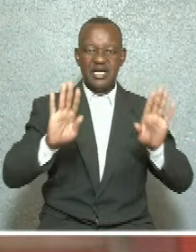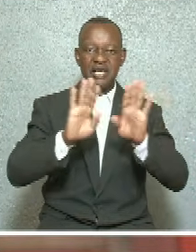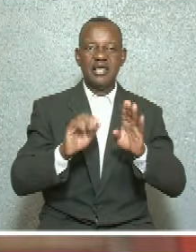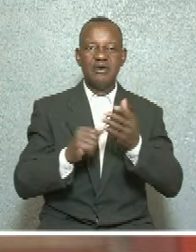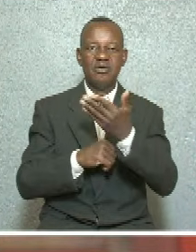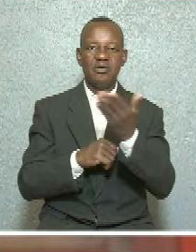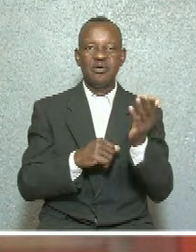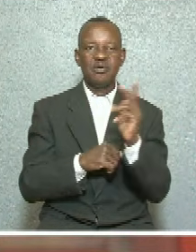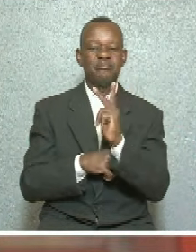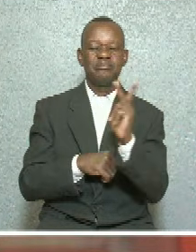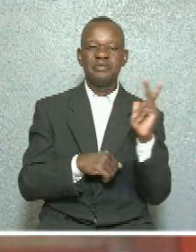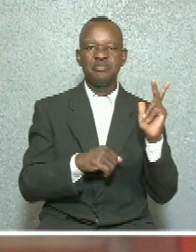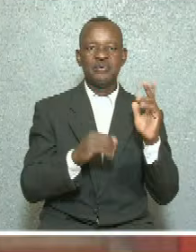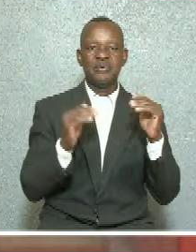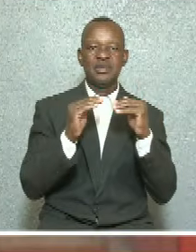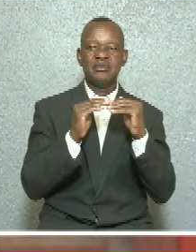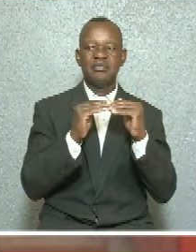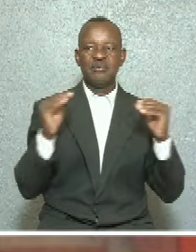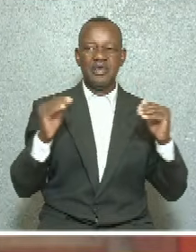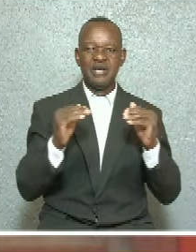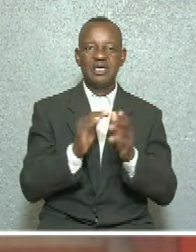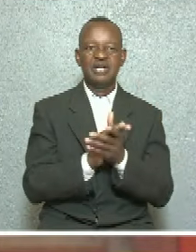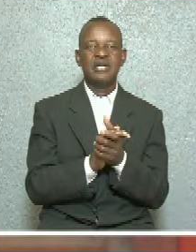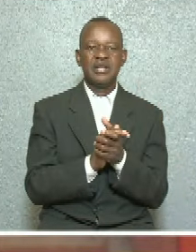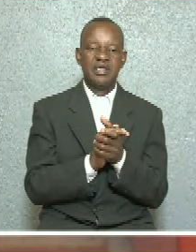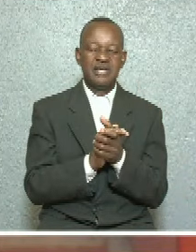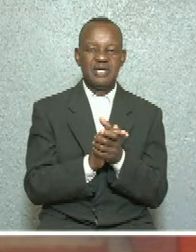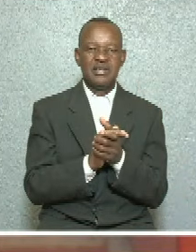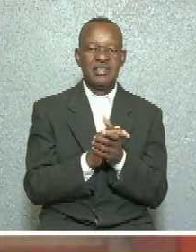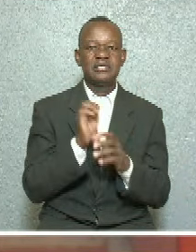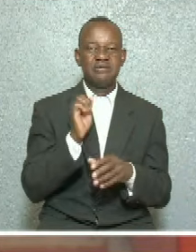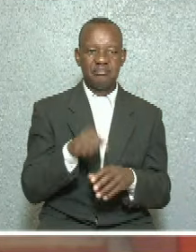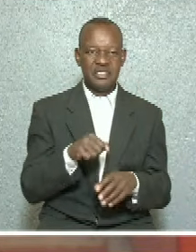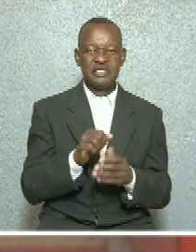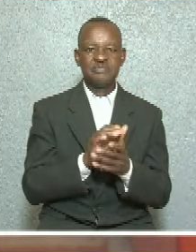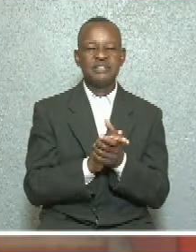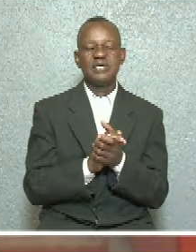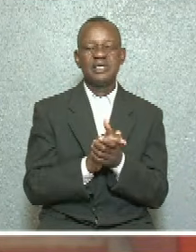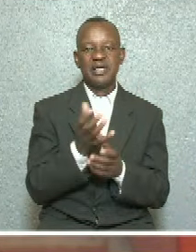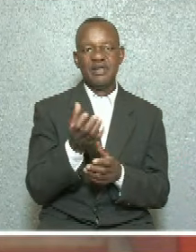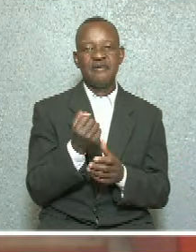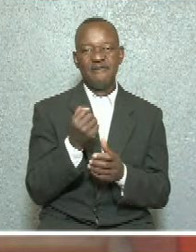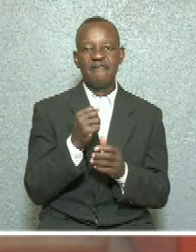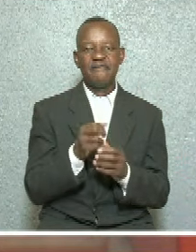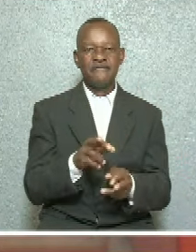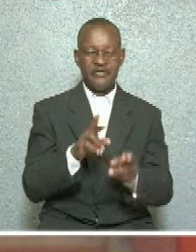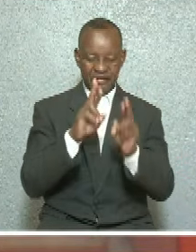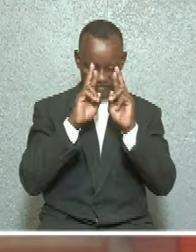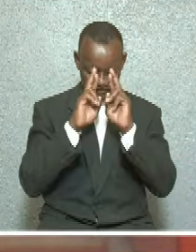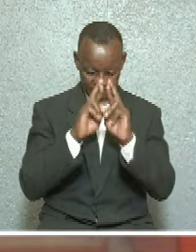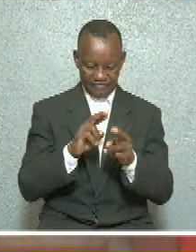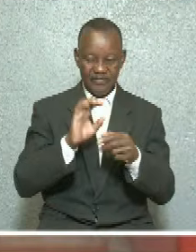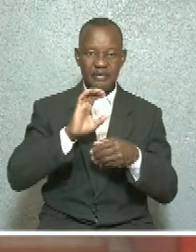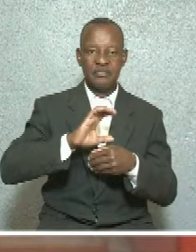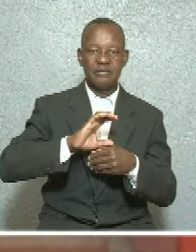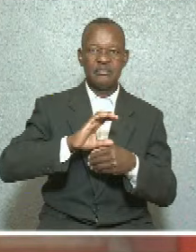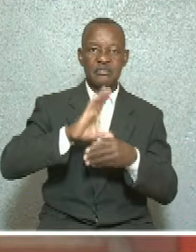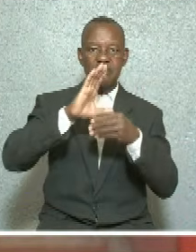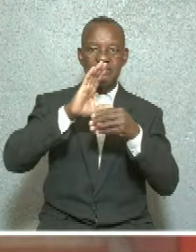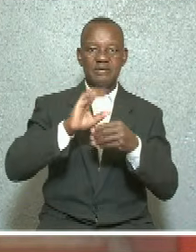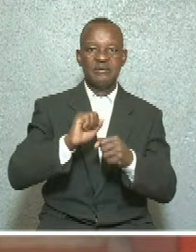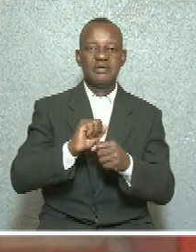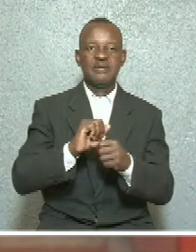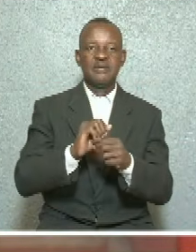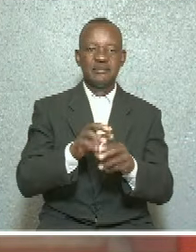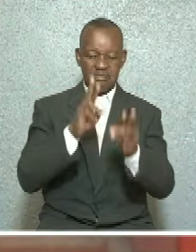opinion, is the right of dignity. Everybody is a person when you are treated with dignity. If you are not treated like